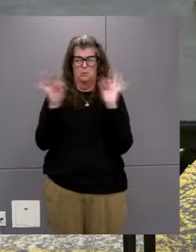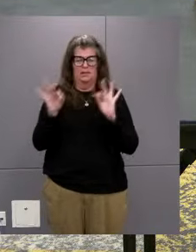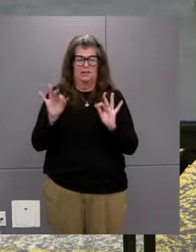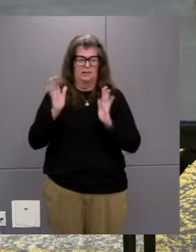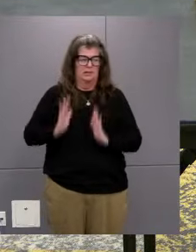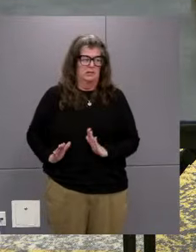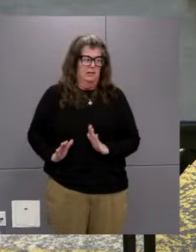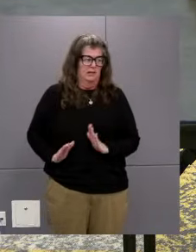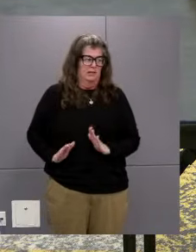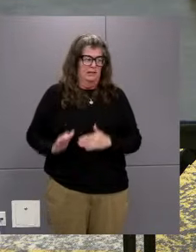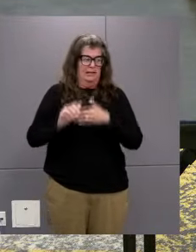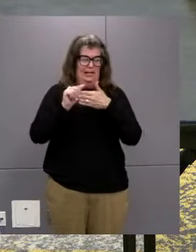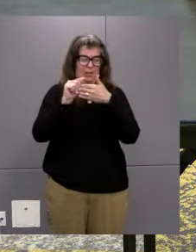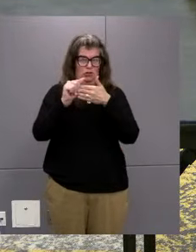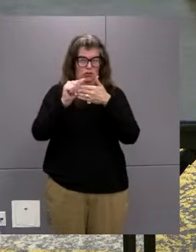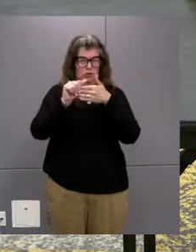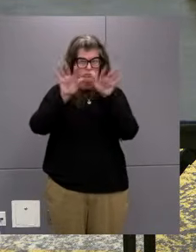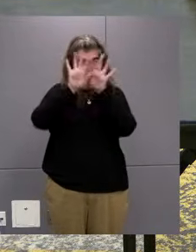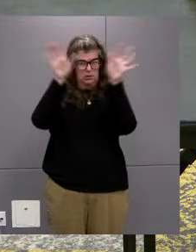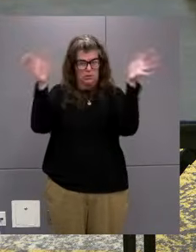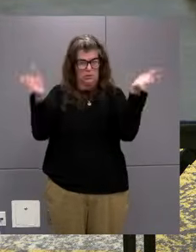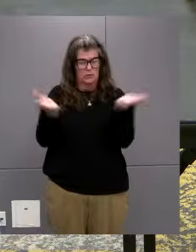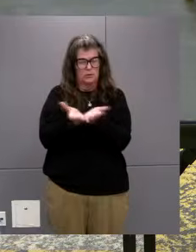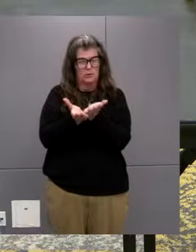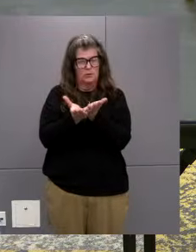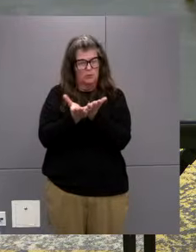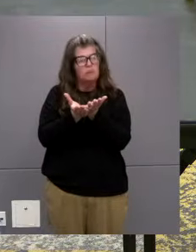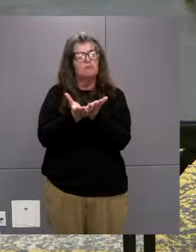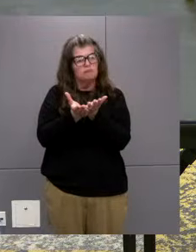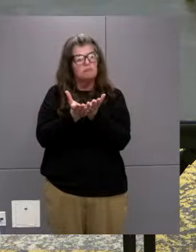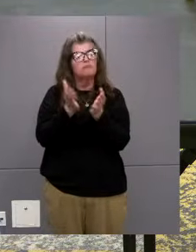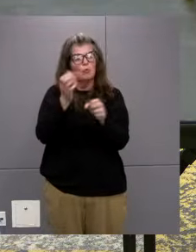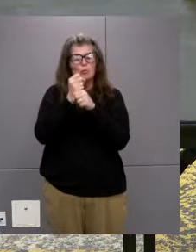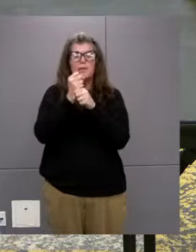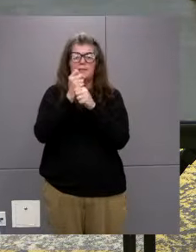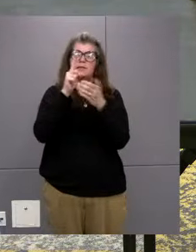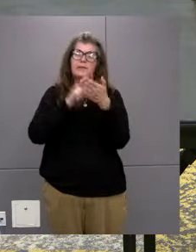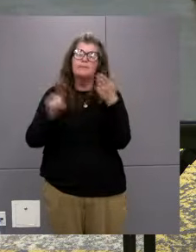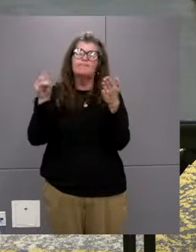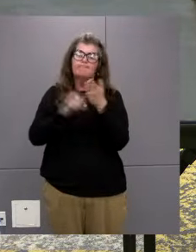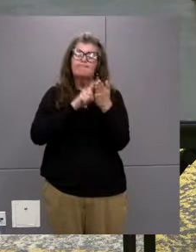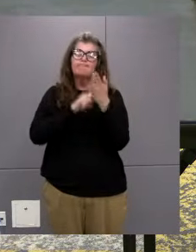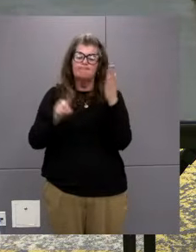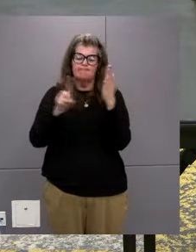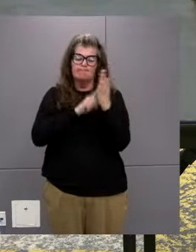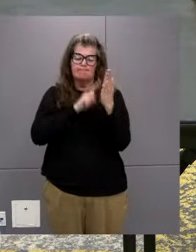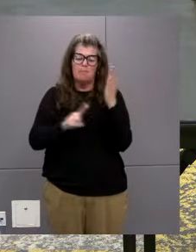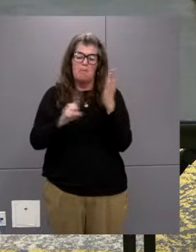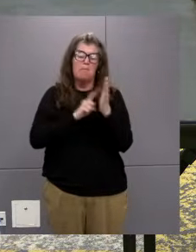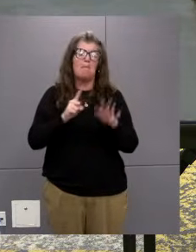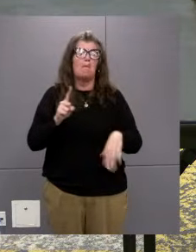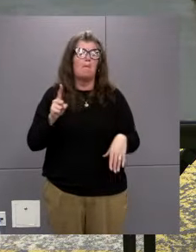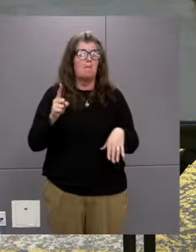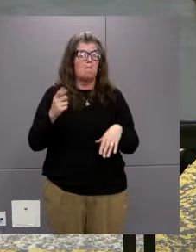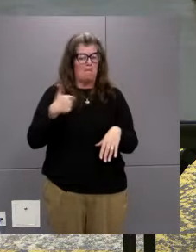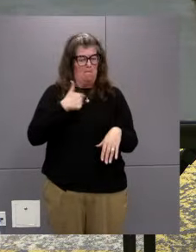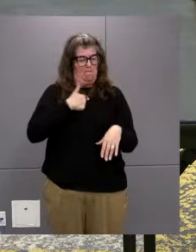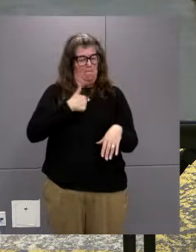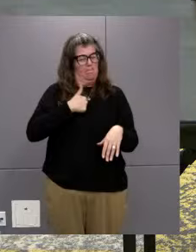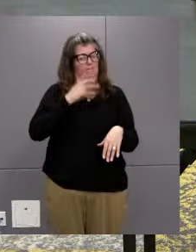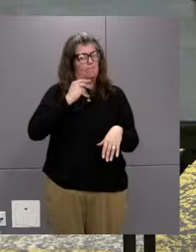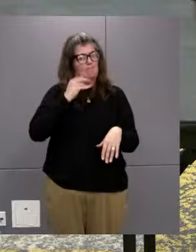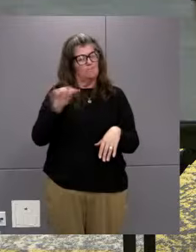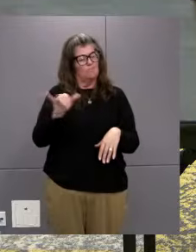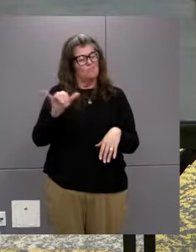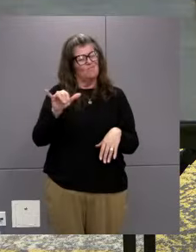as a whole receives criticism. I've been in that position as well, and sometimes I think we need to